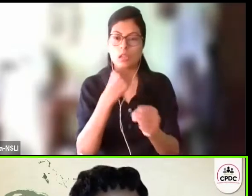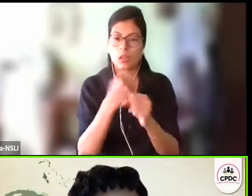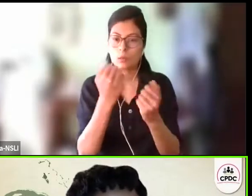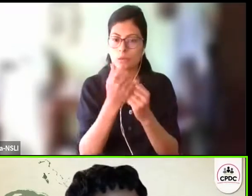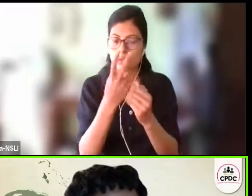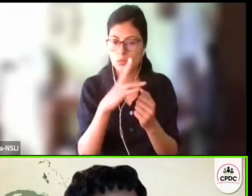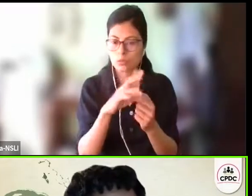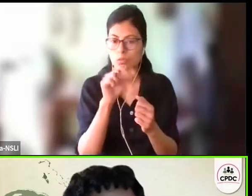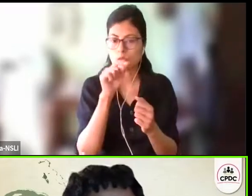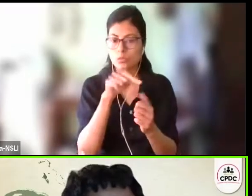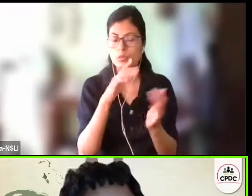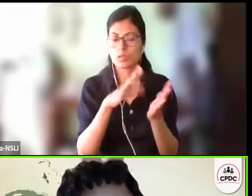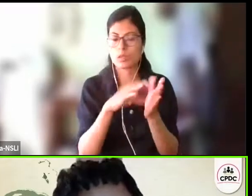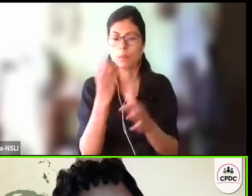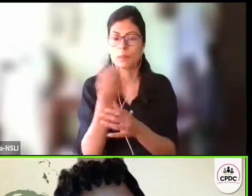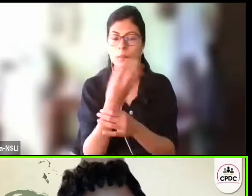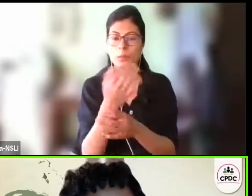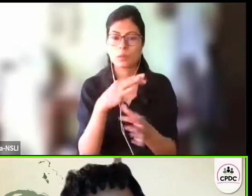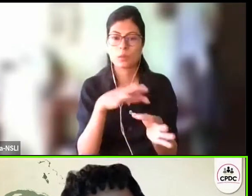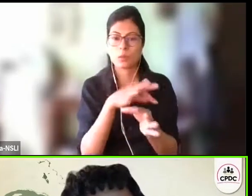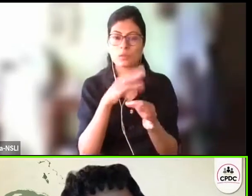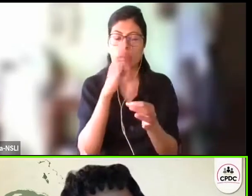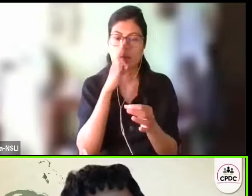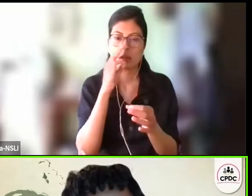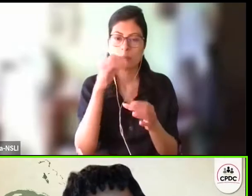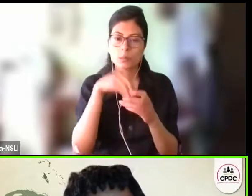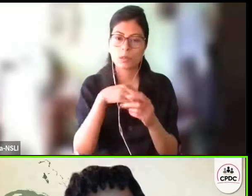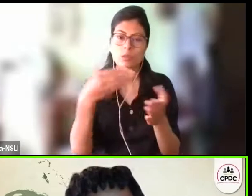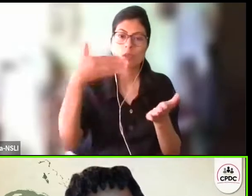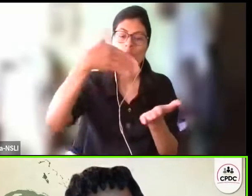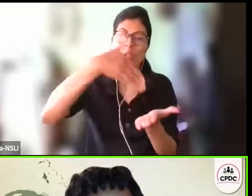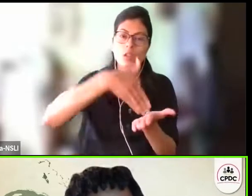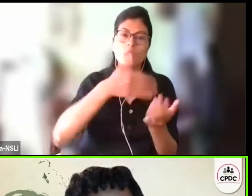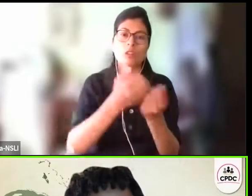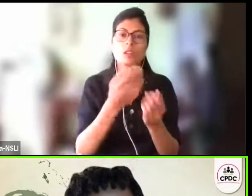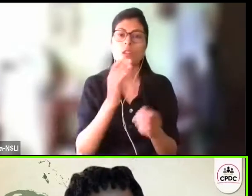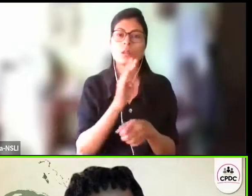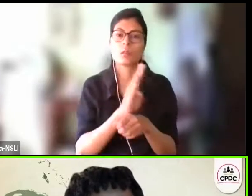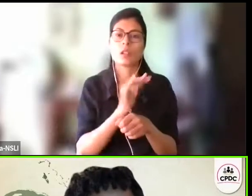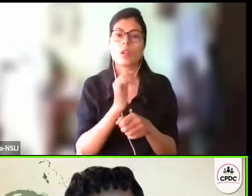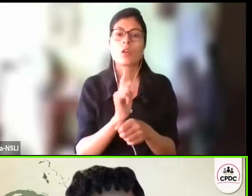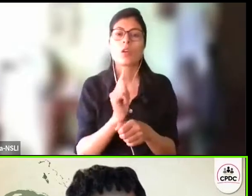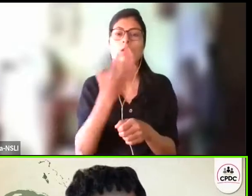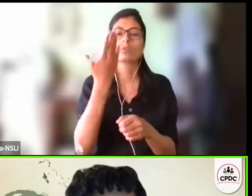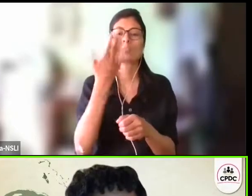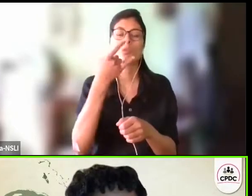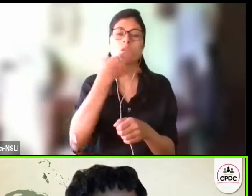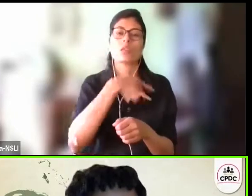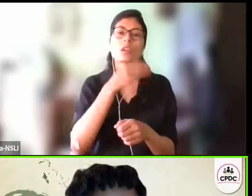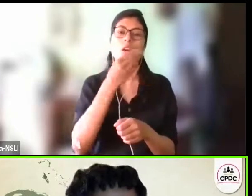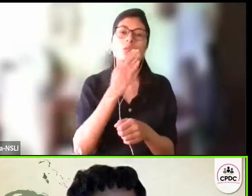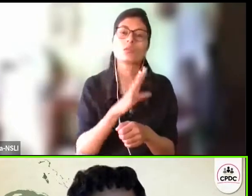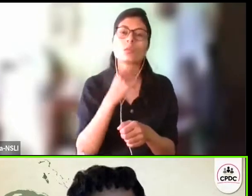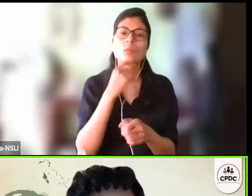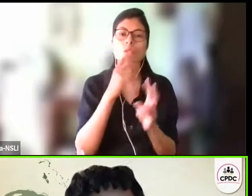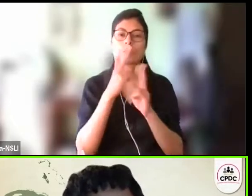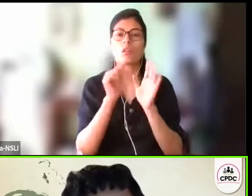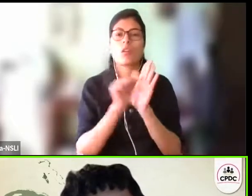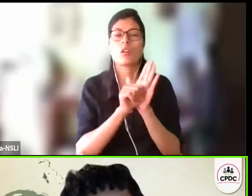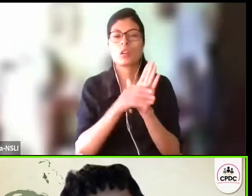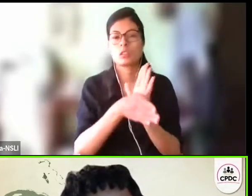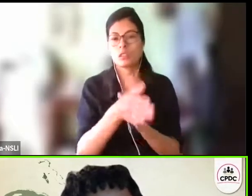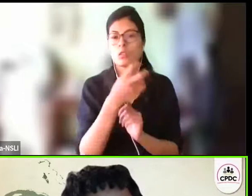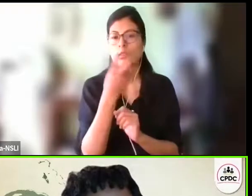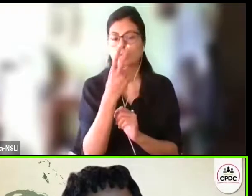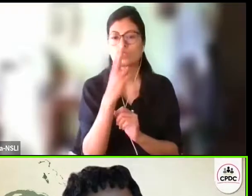disaster risk management, including financial contingency credit lines and parametric insurance. We want to educate the